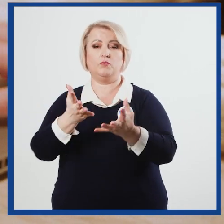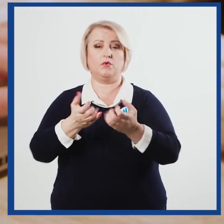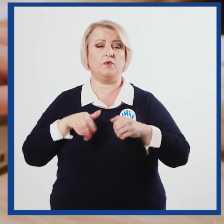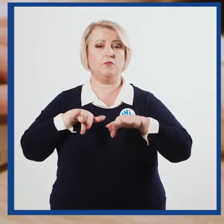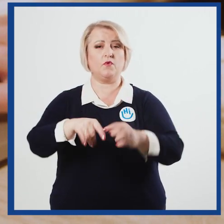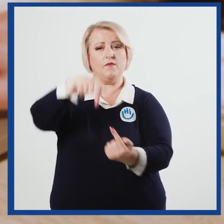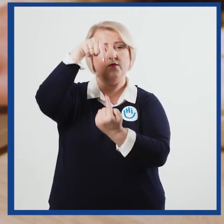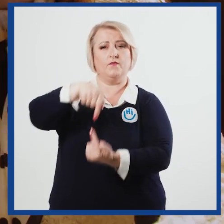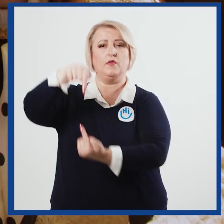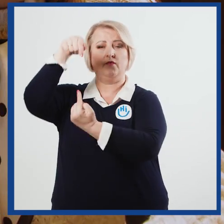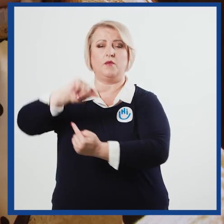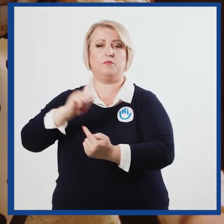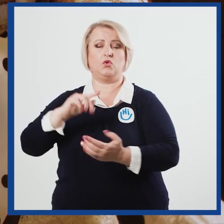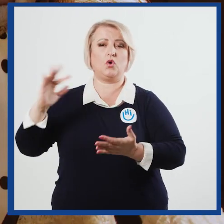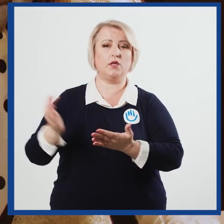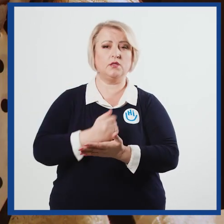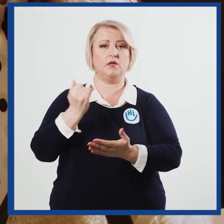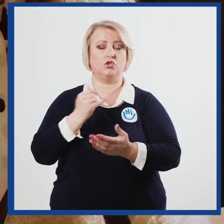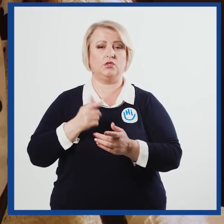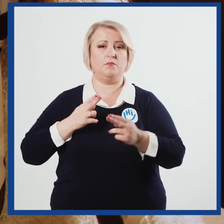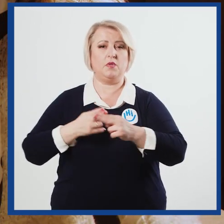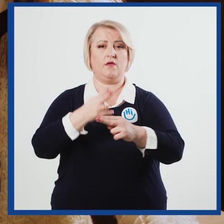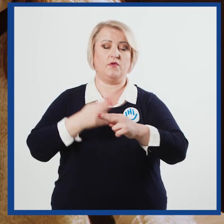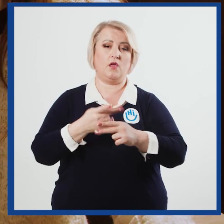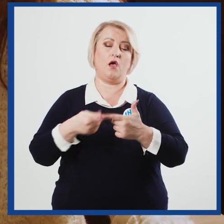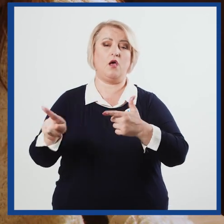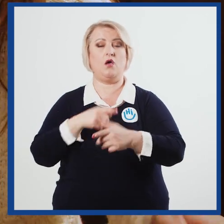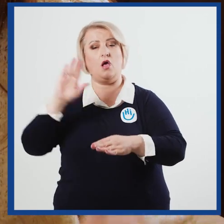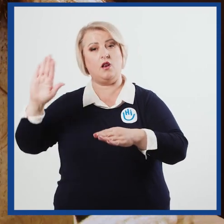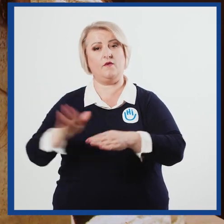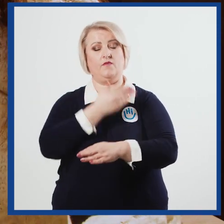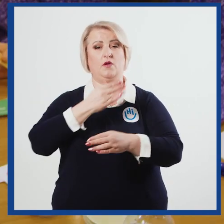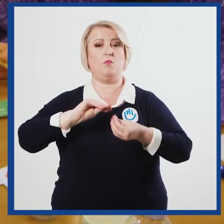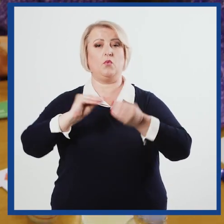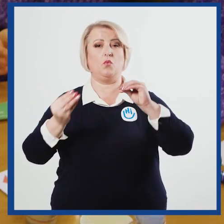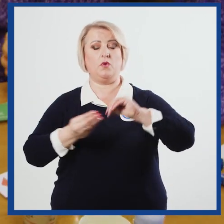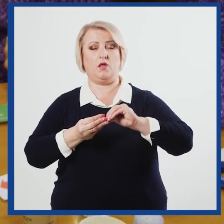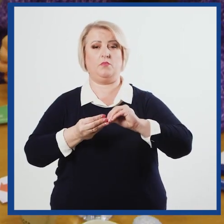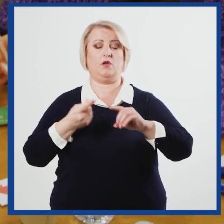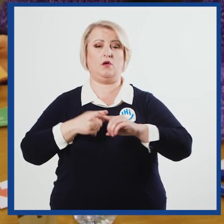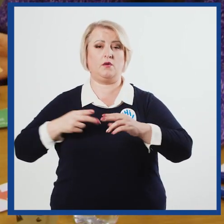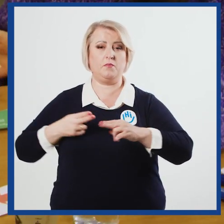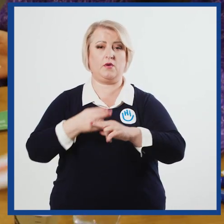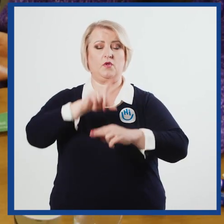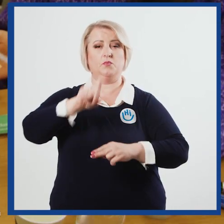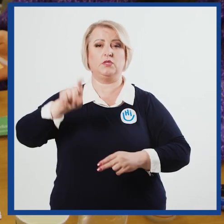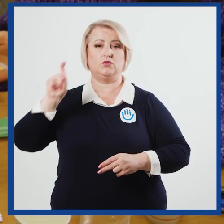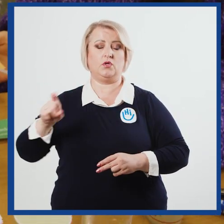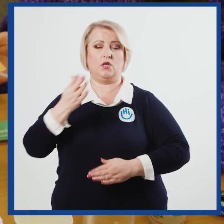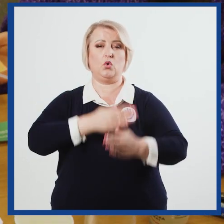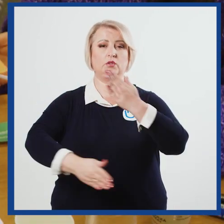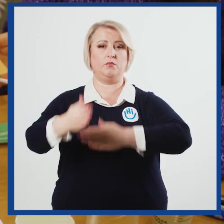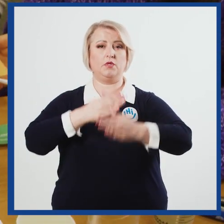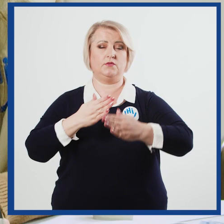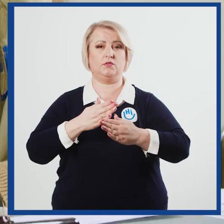take appropriate measures to identify and prevent or remove barriers that prevent